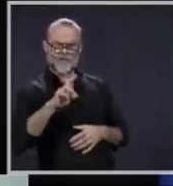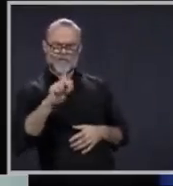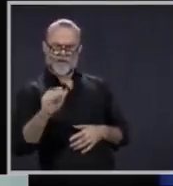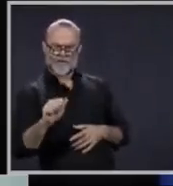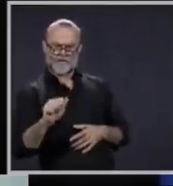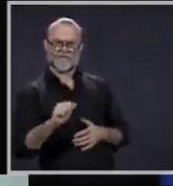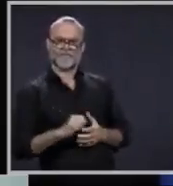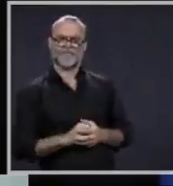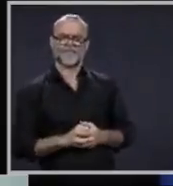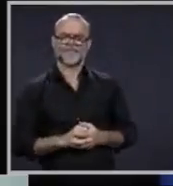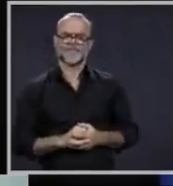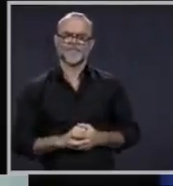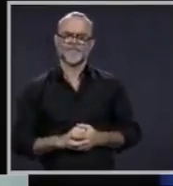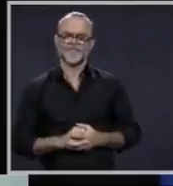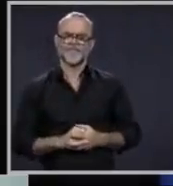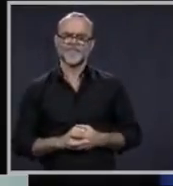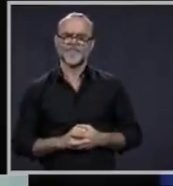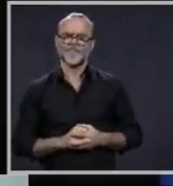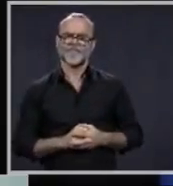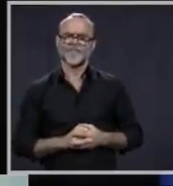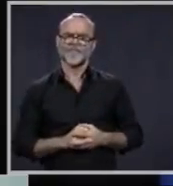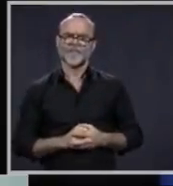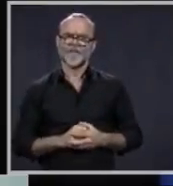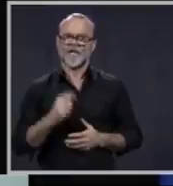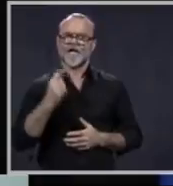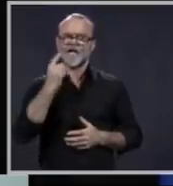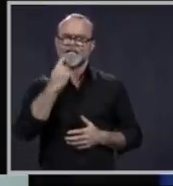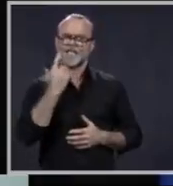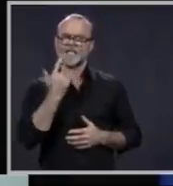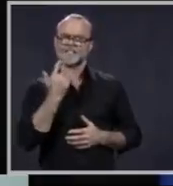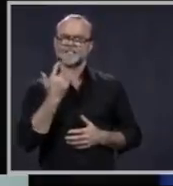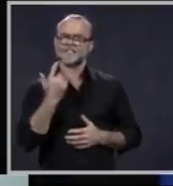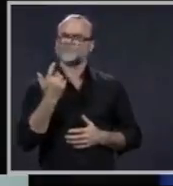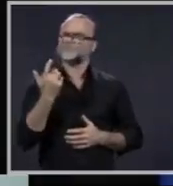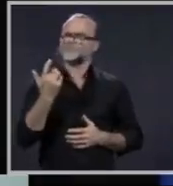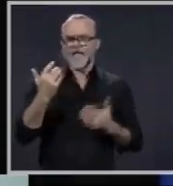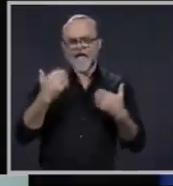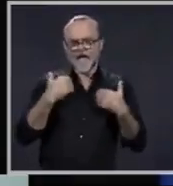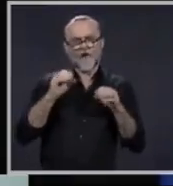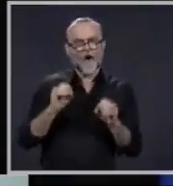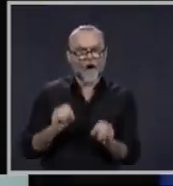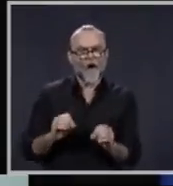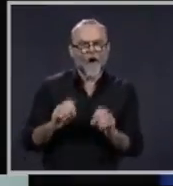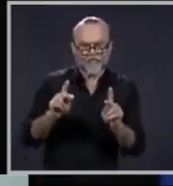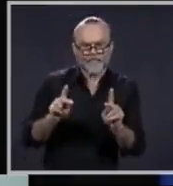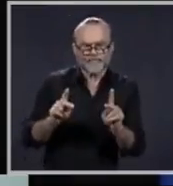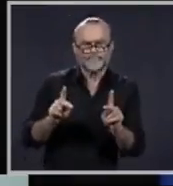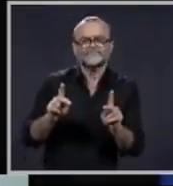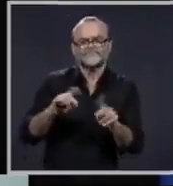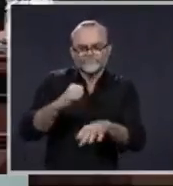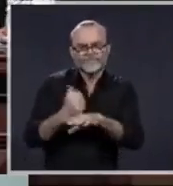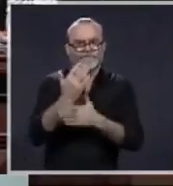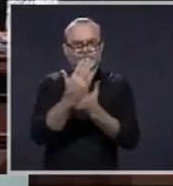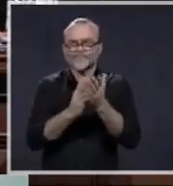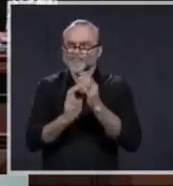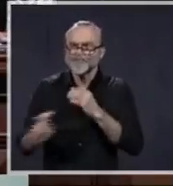it's kind of questions I'm having for Dr. Arruda. Merci beaucoup pour